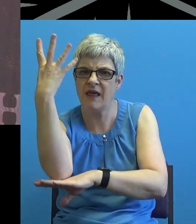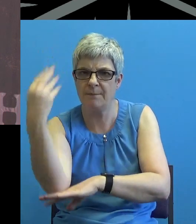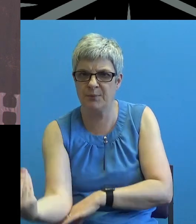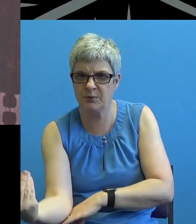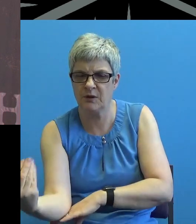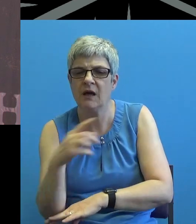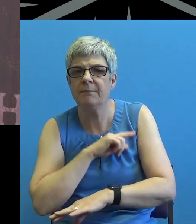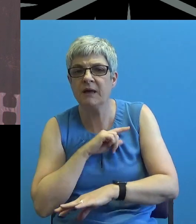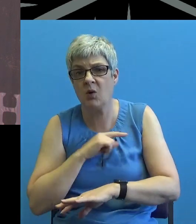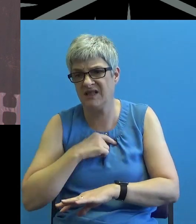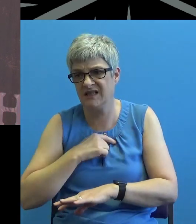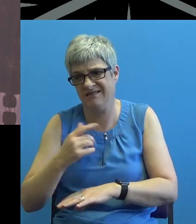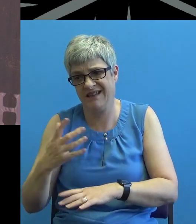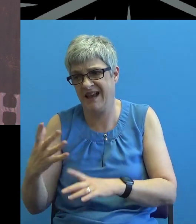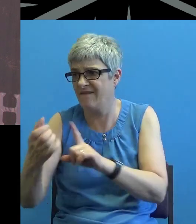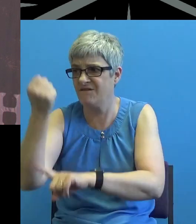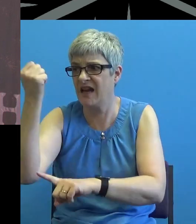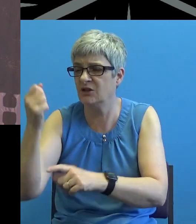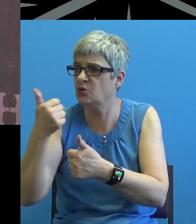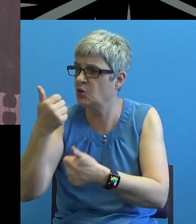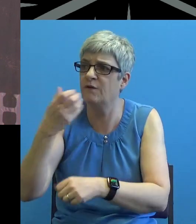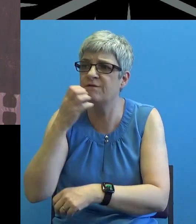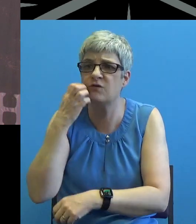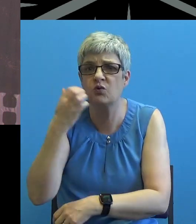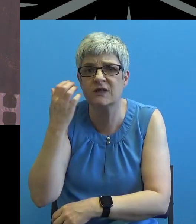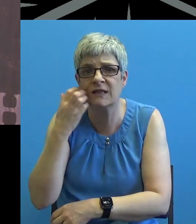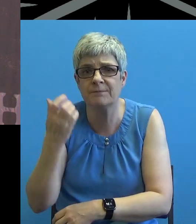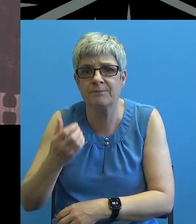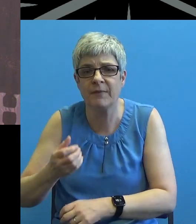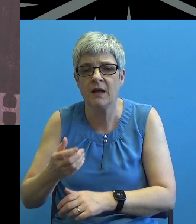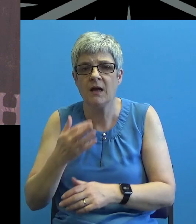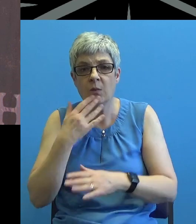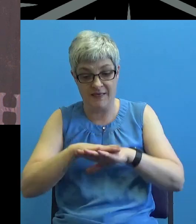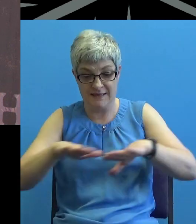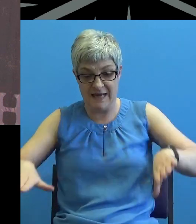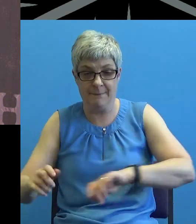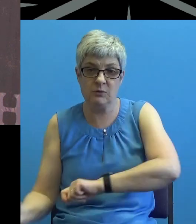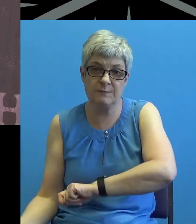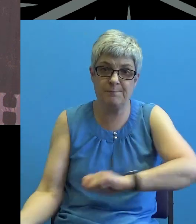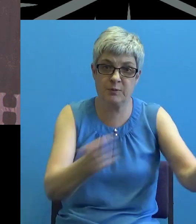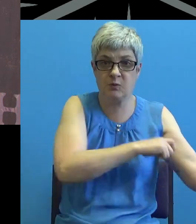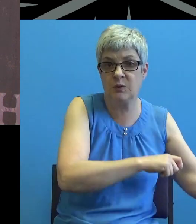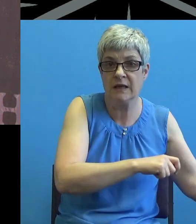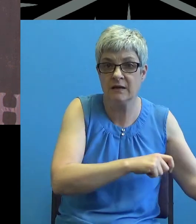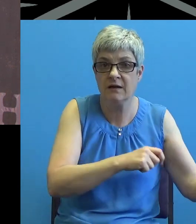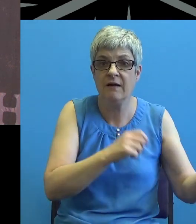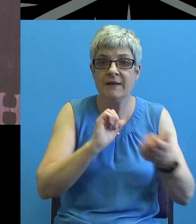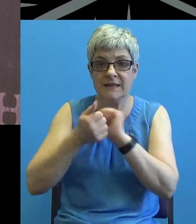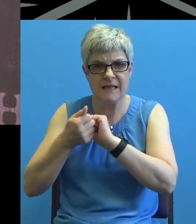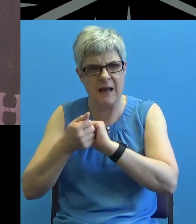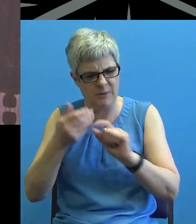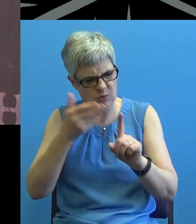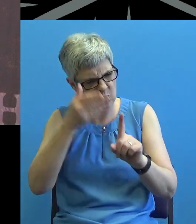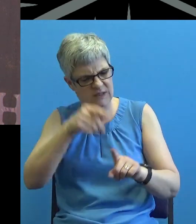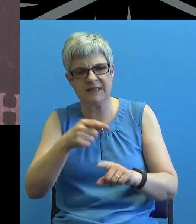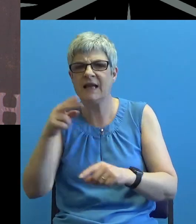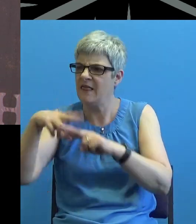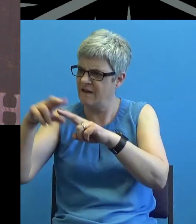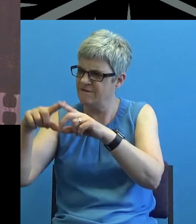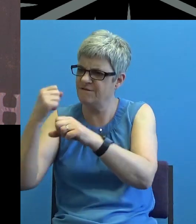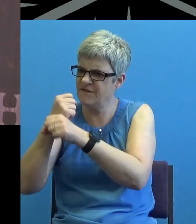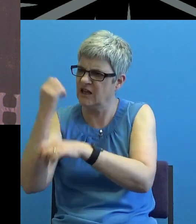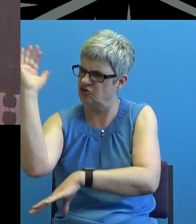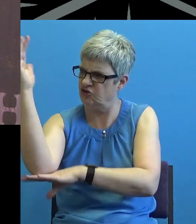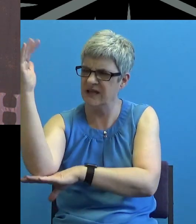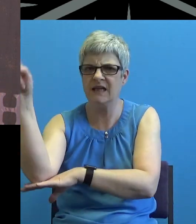good fruit on it. After he tosses up the tables in the temple, his disciples noticed that that fig tree that